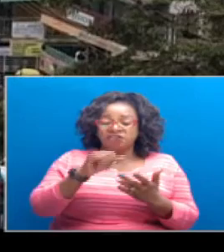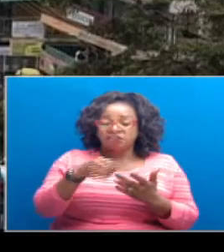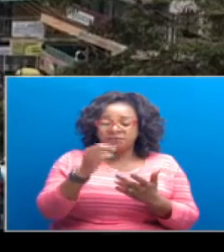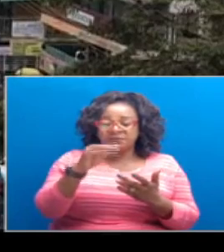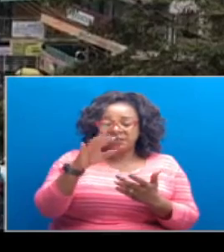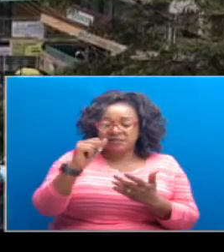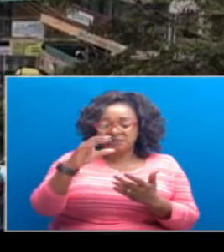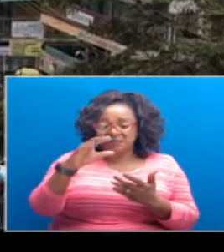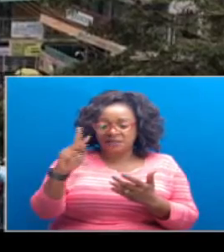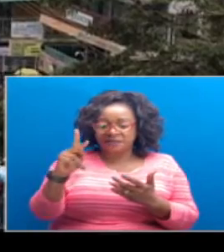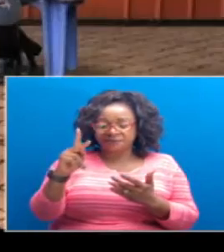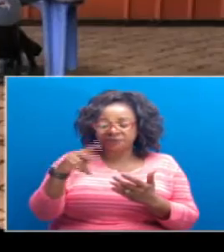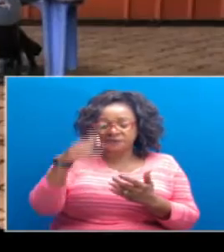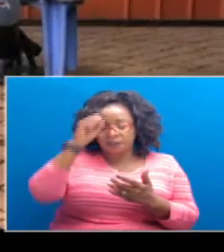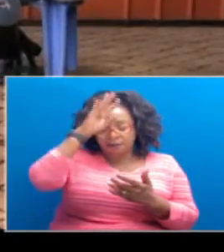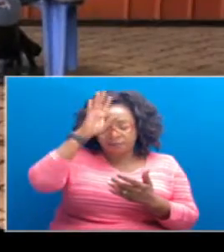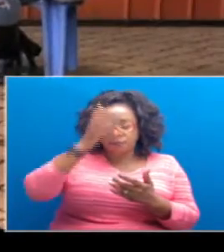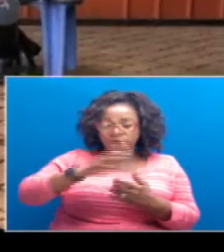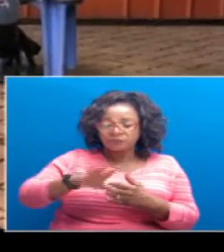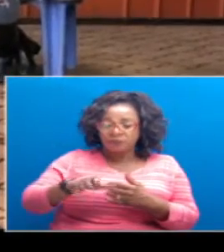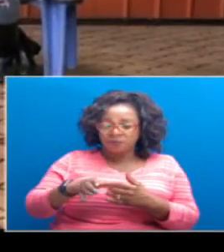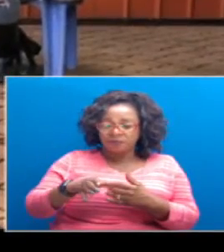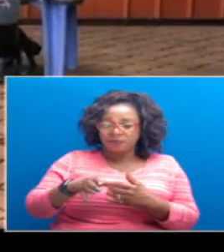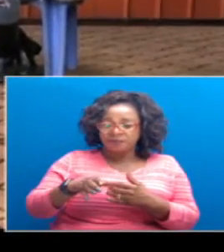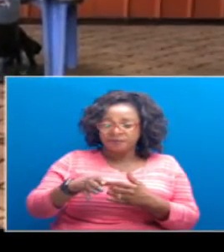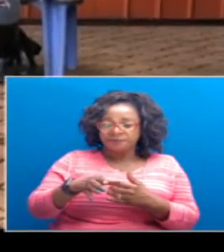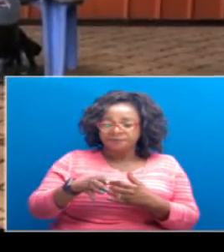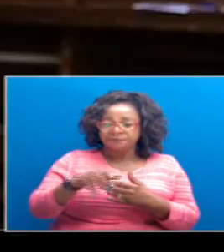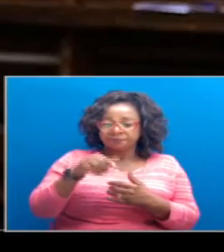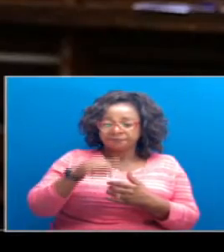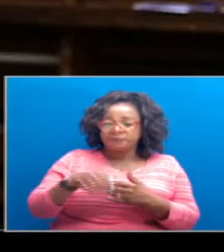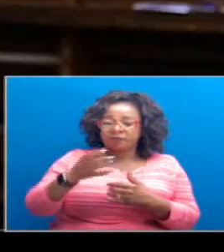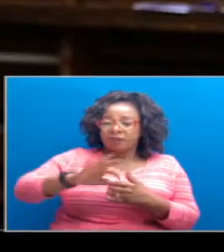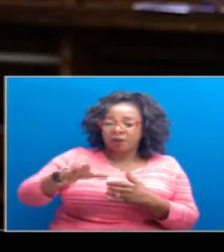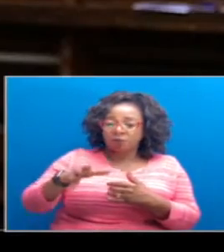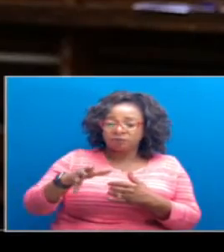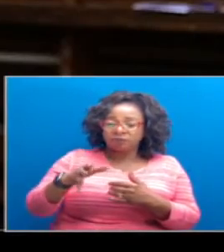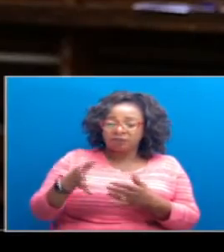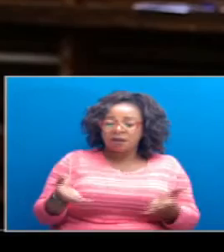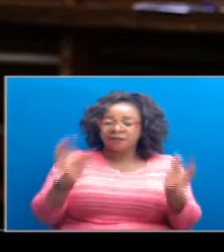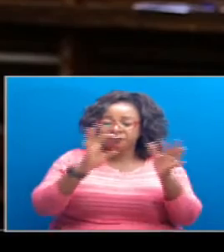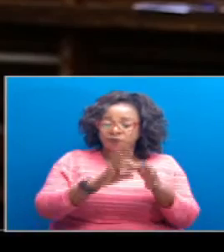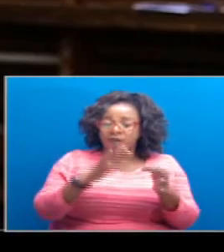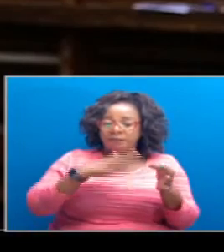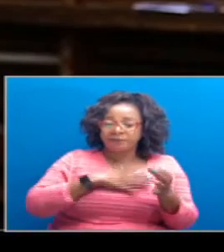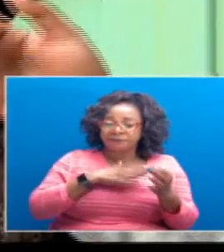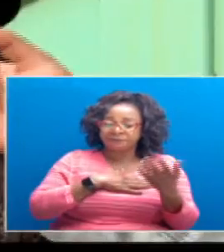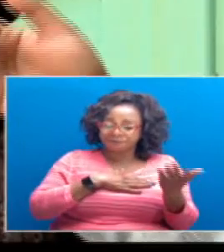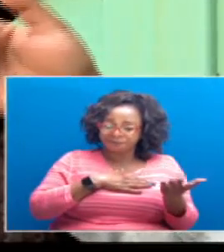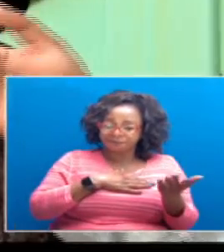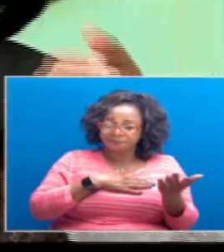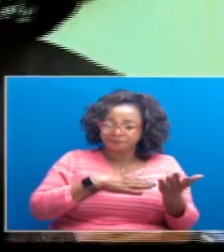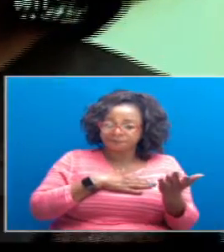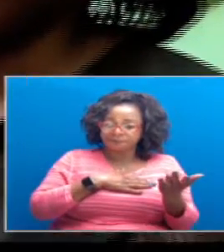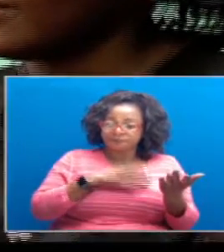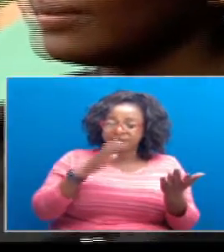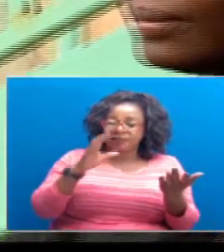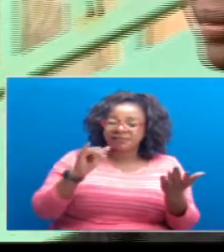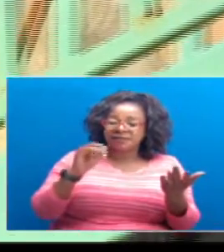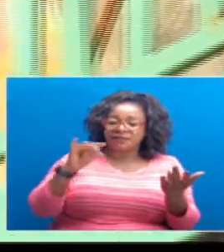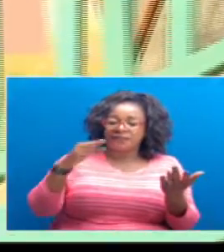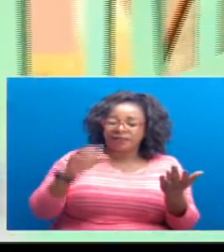here in Kiambu Town, the seat of Kiambu County. And joining me to my right, I'm joined by Dr. Cynthia